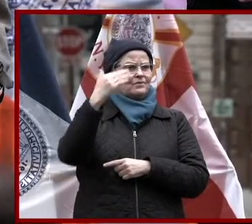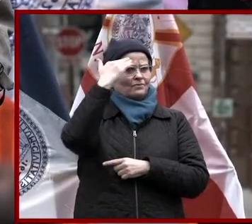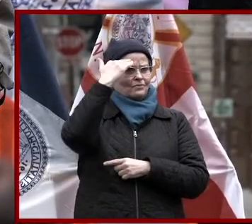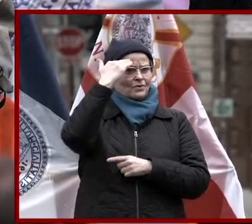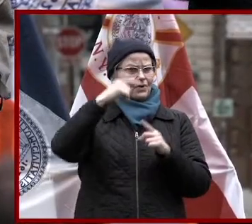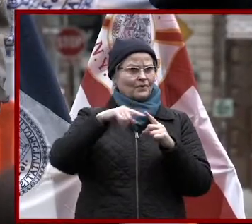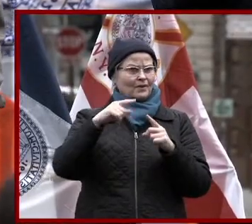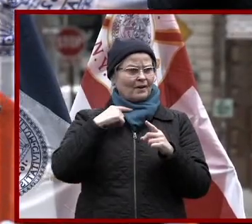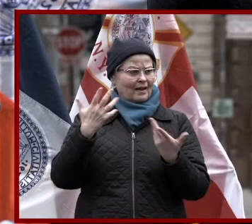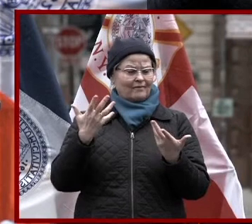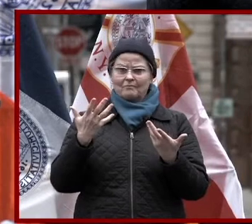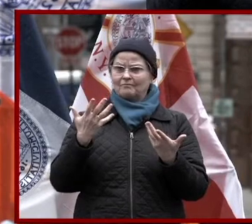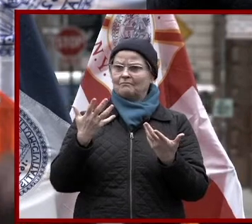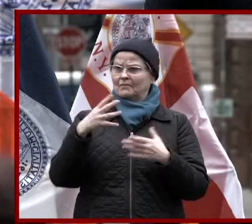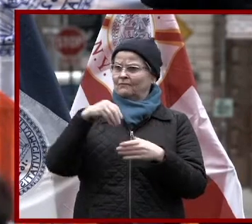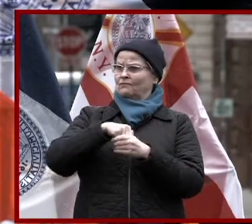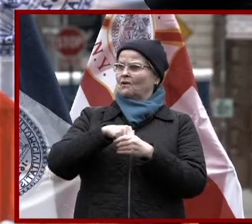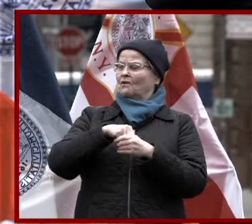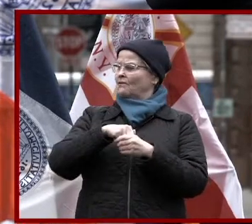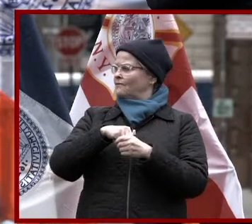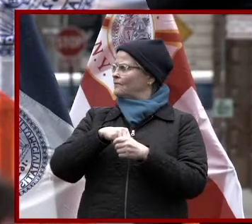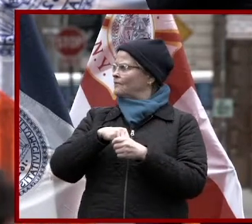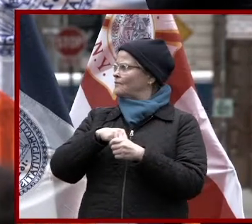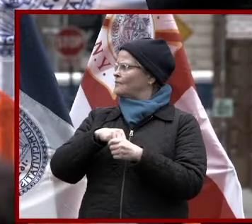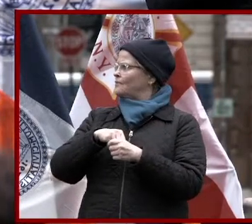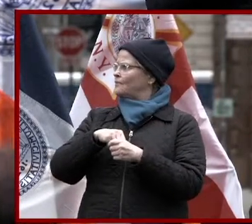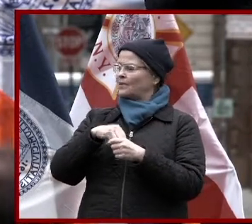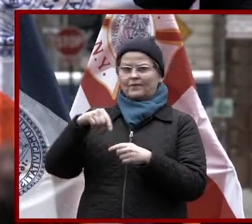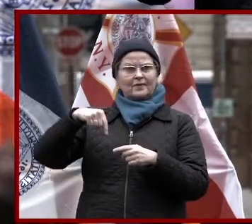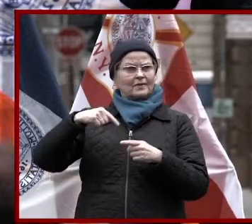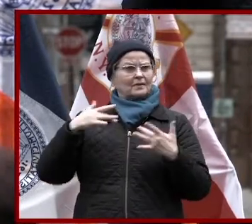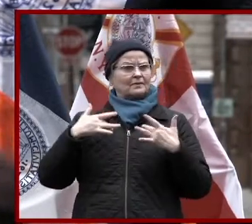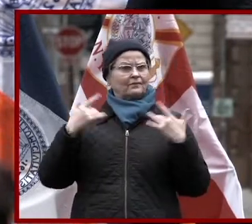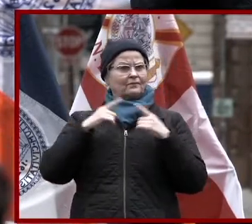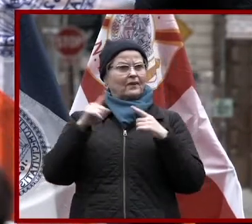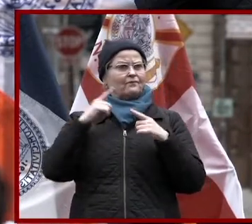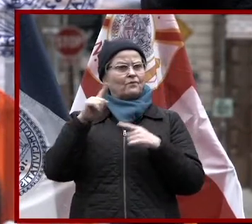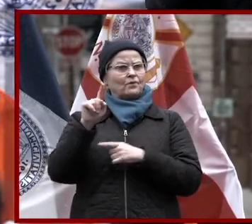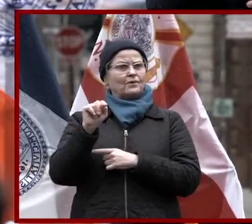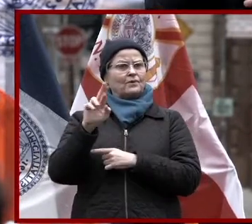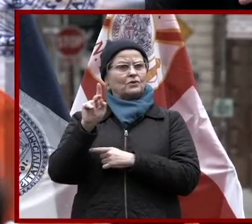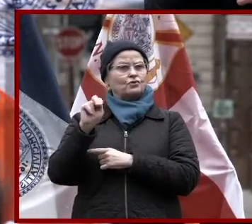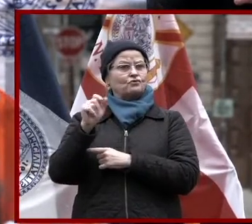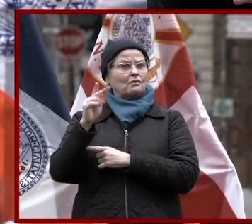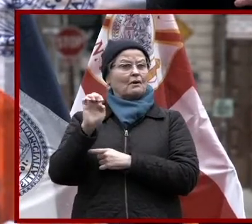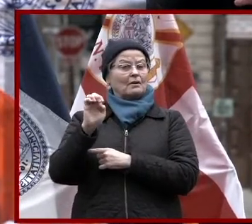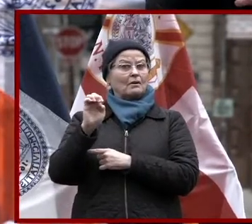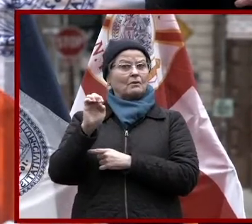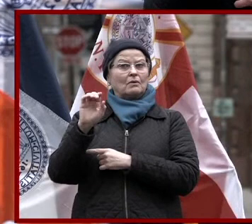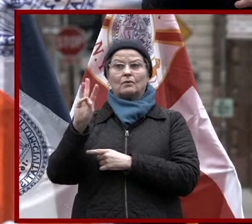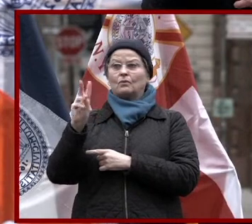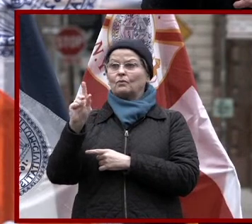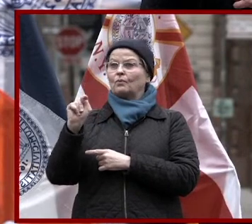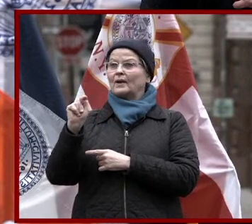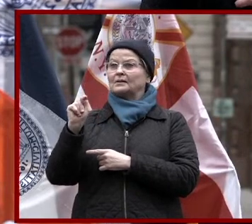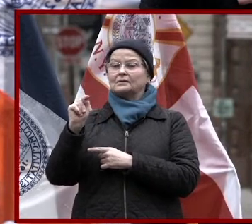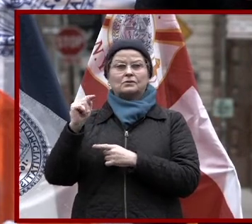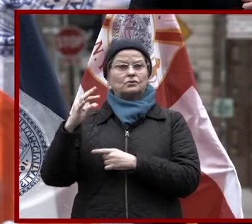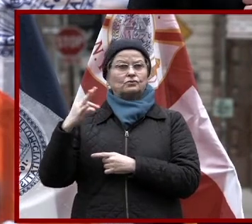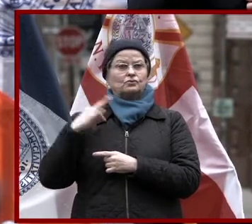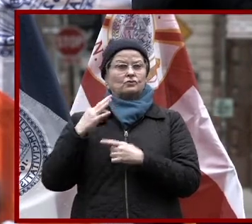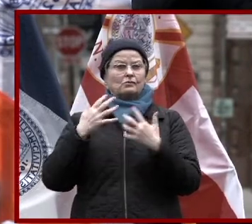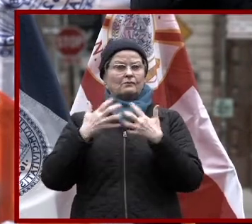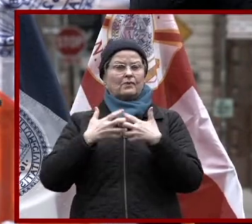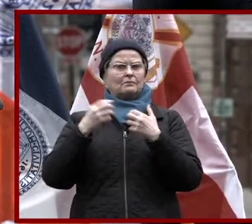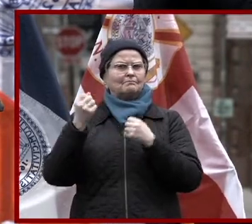have been associated with this event, with the Triangle Shirtwaist Fire, for many, many years. And